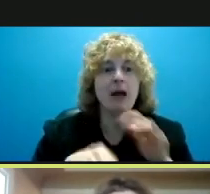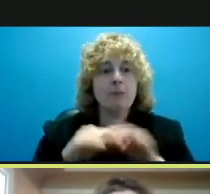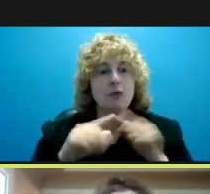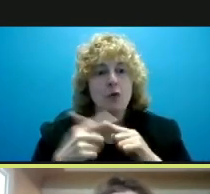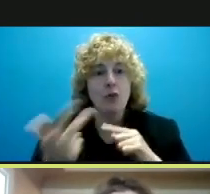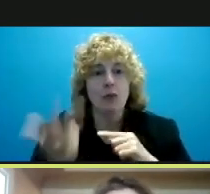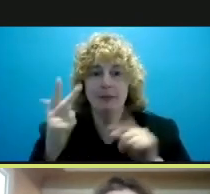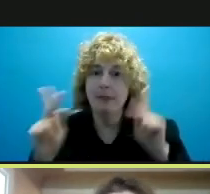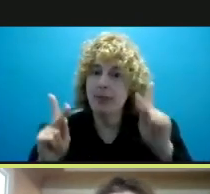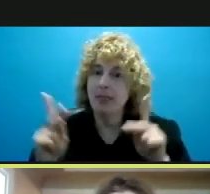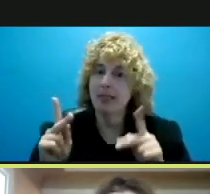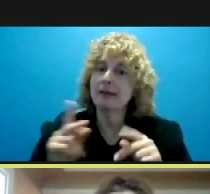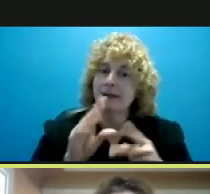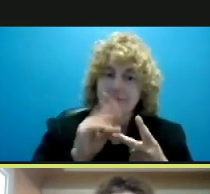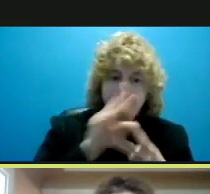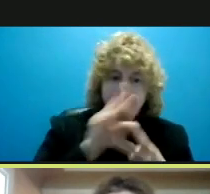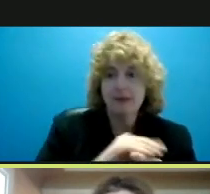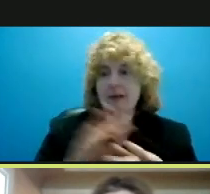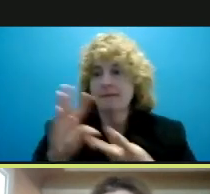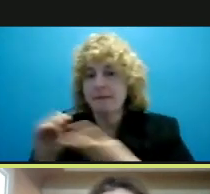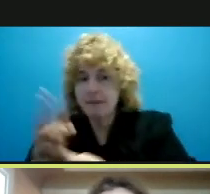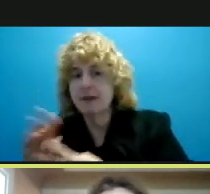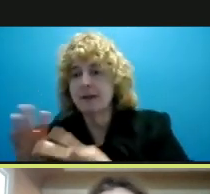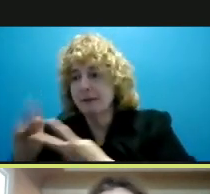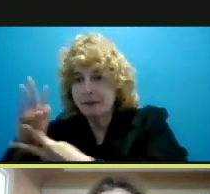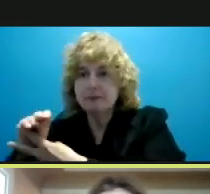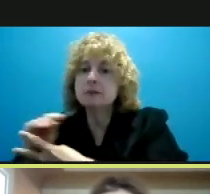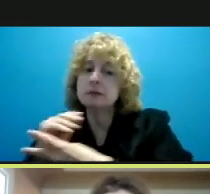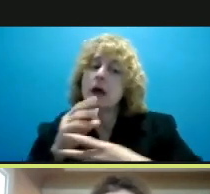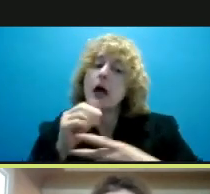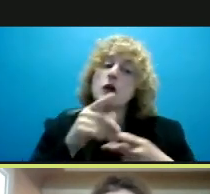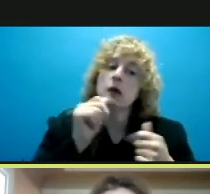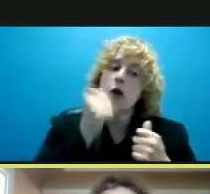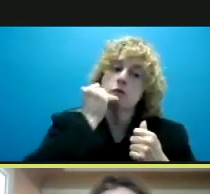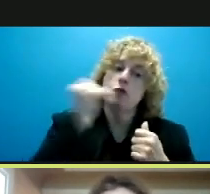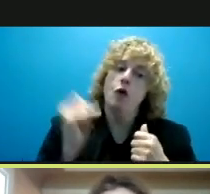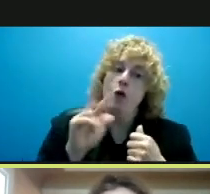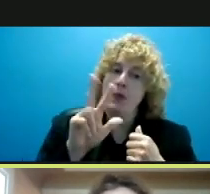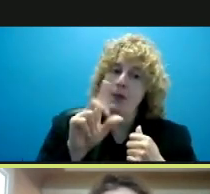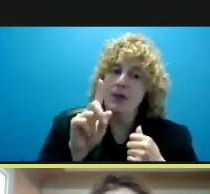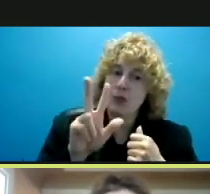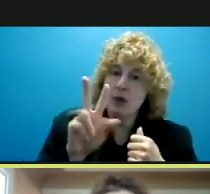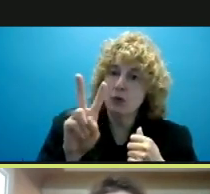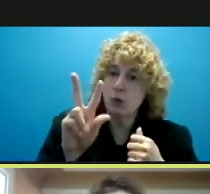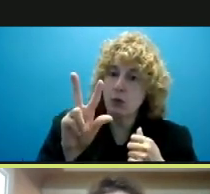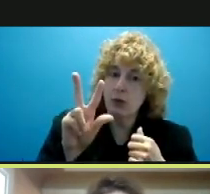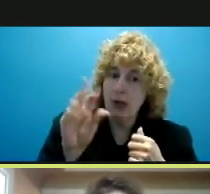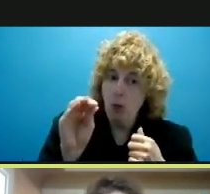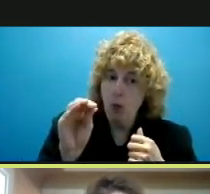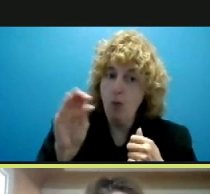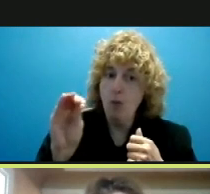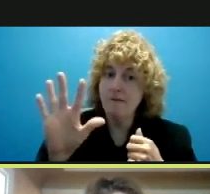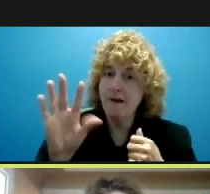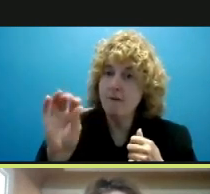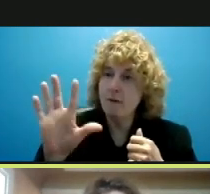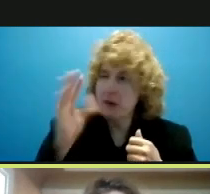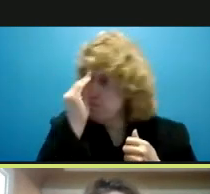-230-0505 and just let them know that you want to participate in the Good Neighbor program. Next slide, please.